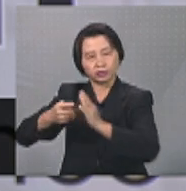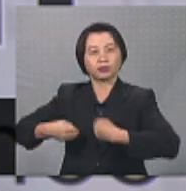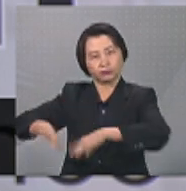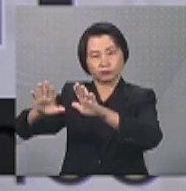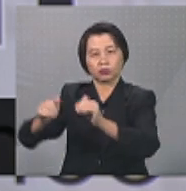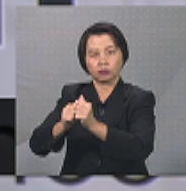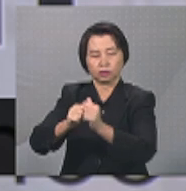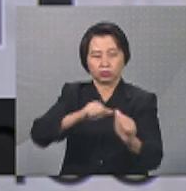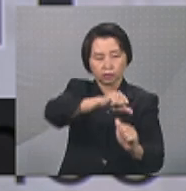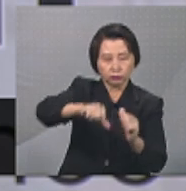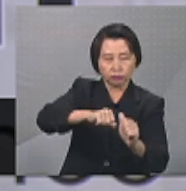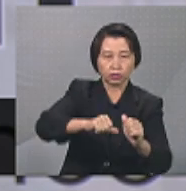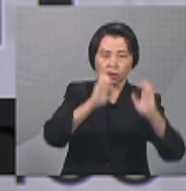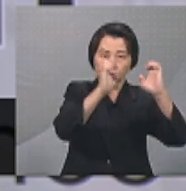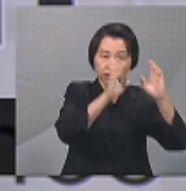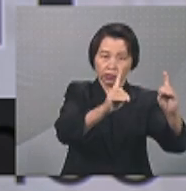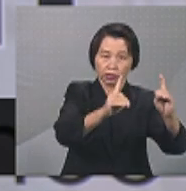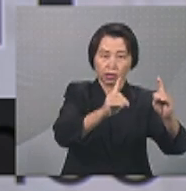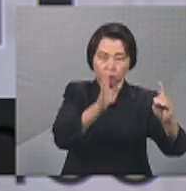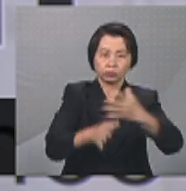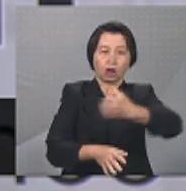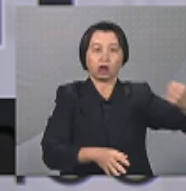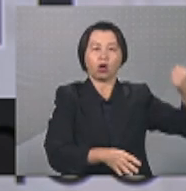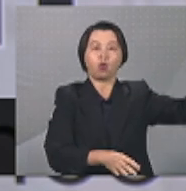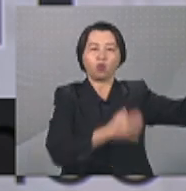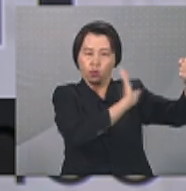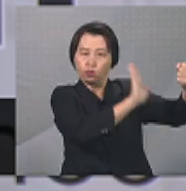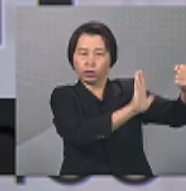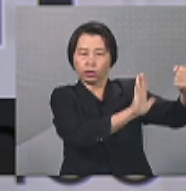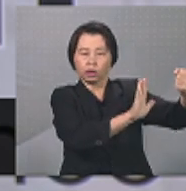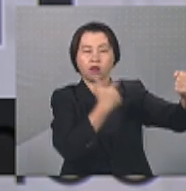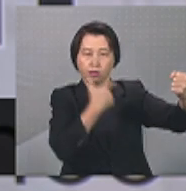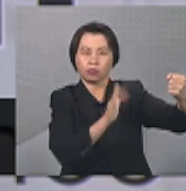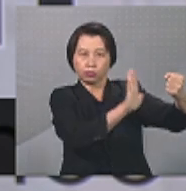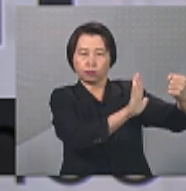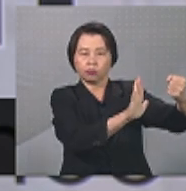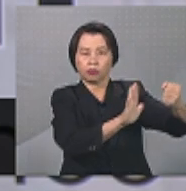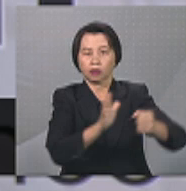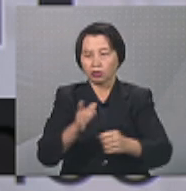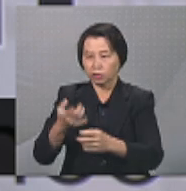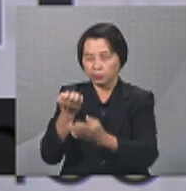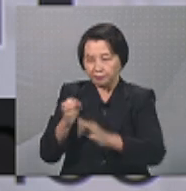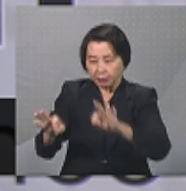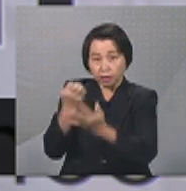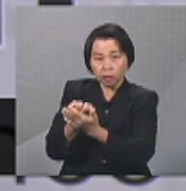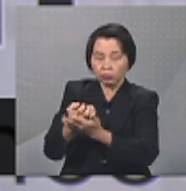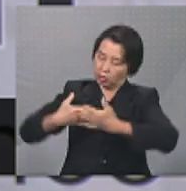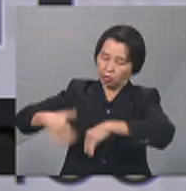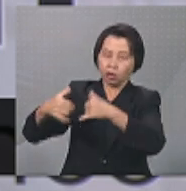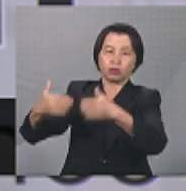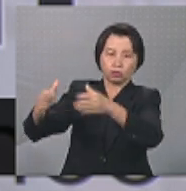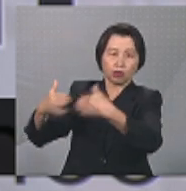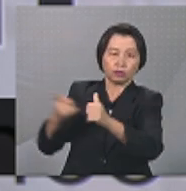the social, the education sectors will have to wait a little bit more longer. So I think we have to do it slowly but